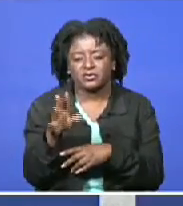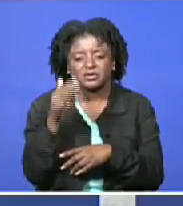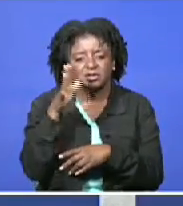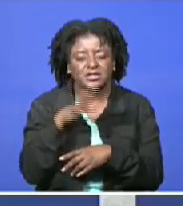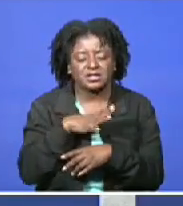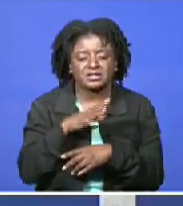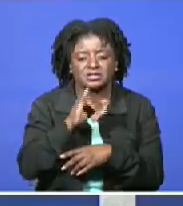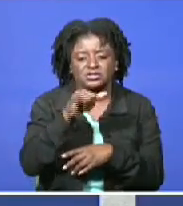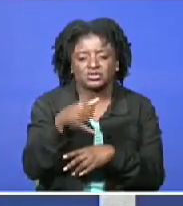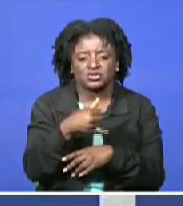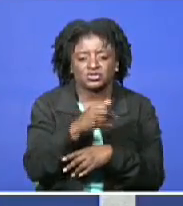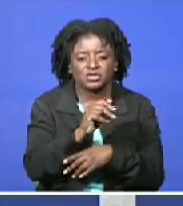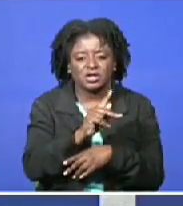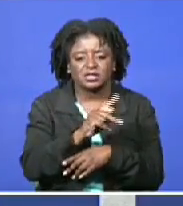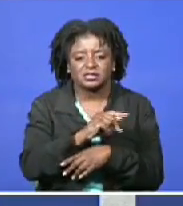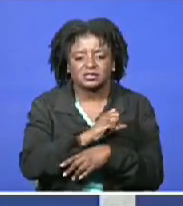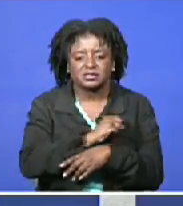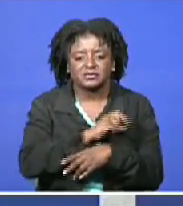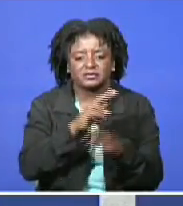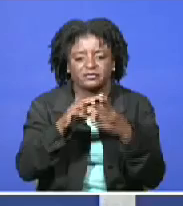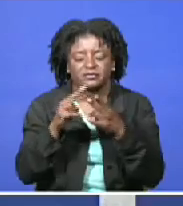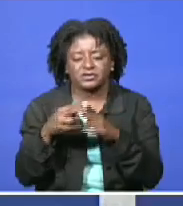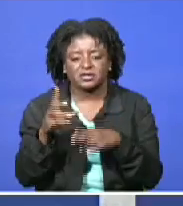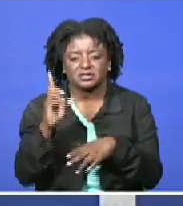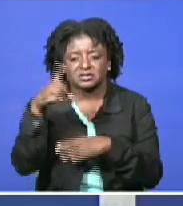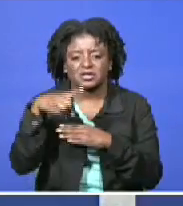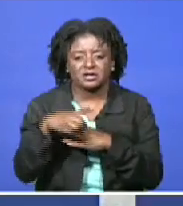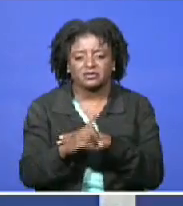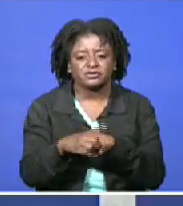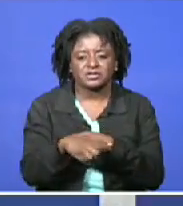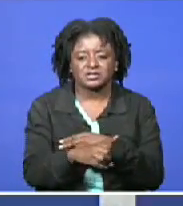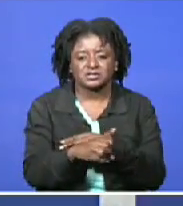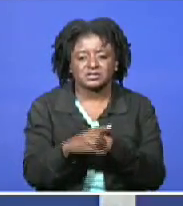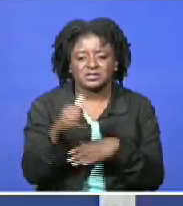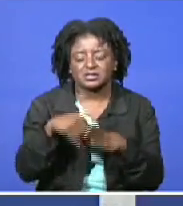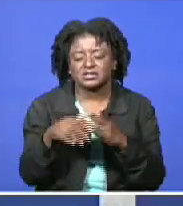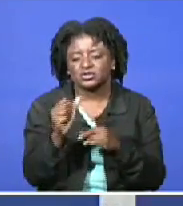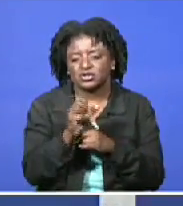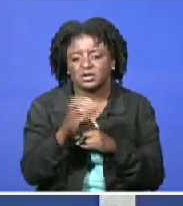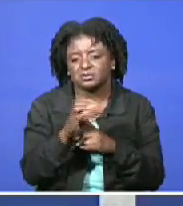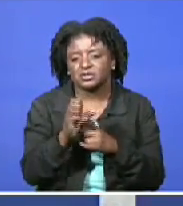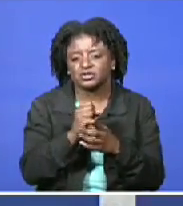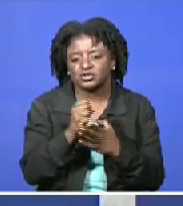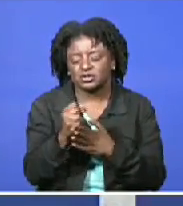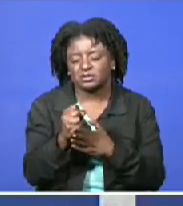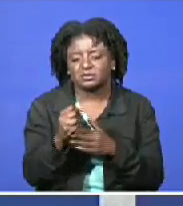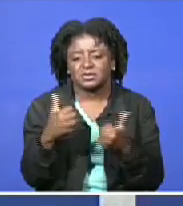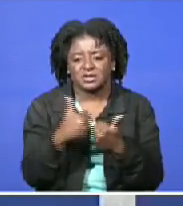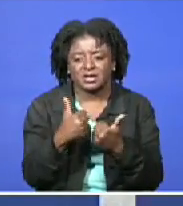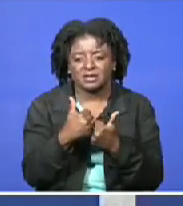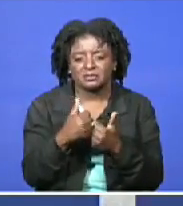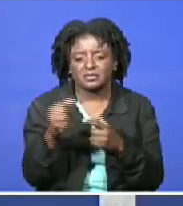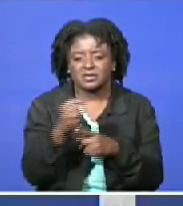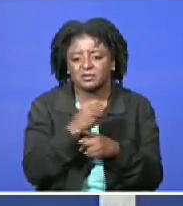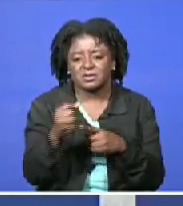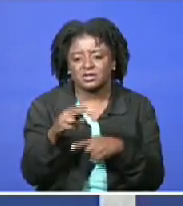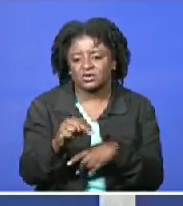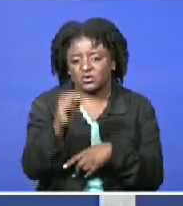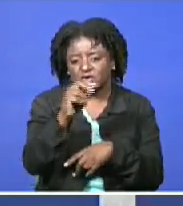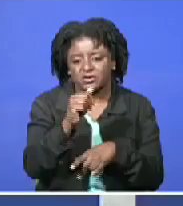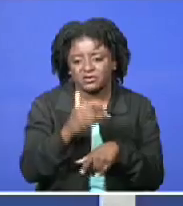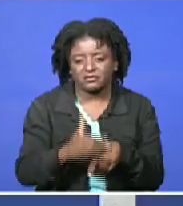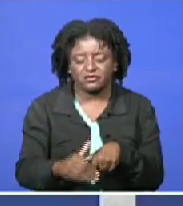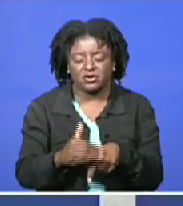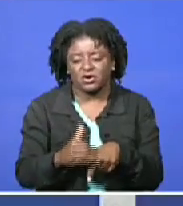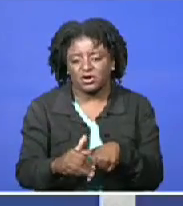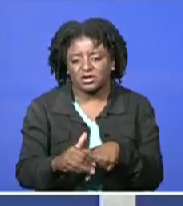the Jacksonville Dolphins, they're into the championship game of the Atlantic Sun Tournament. They beat North Florida 83-77. Shalonda Neely playing